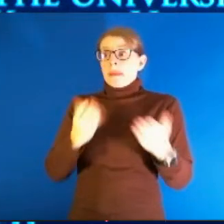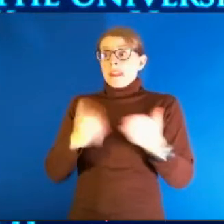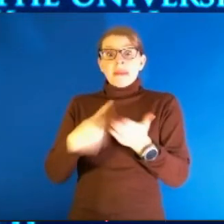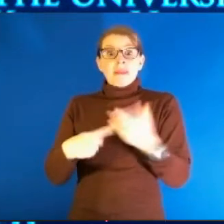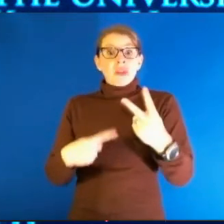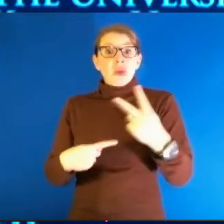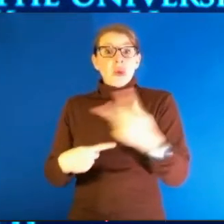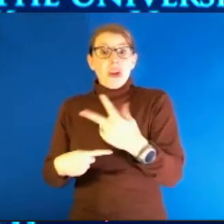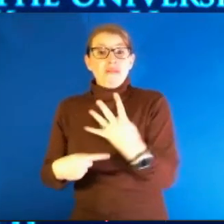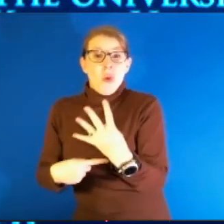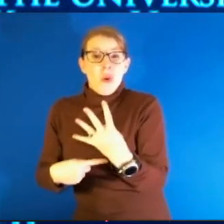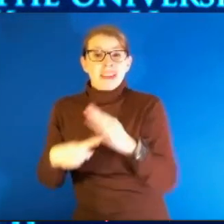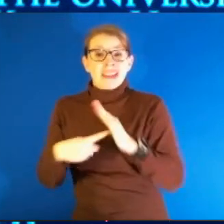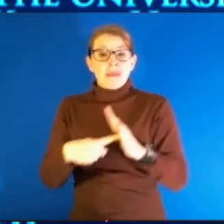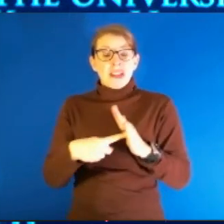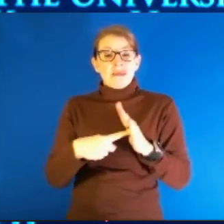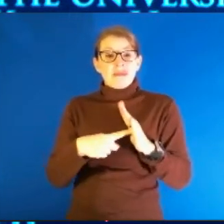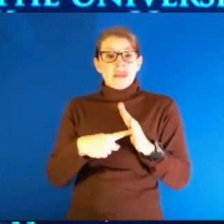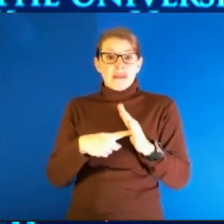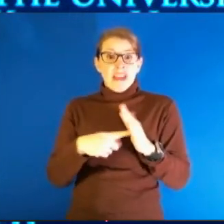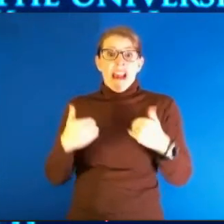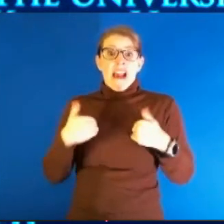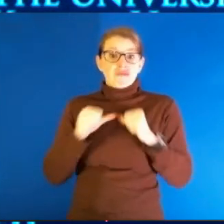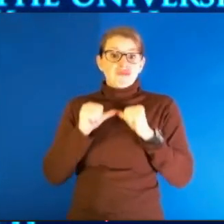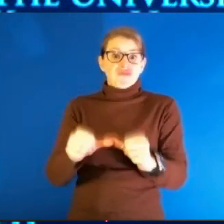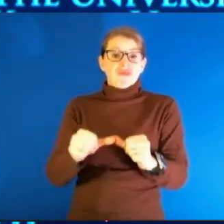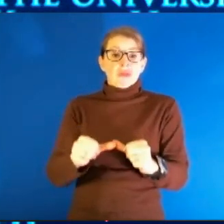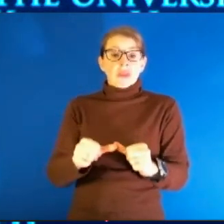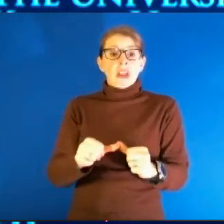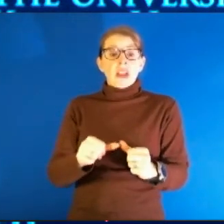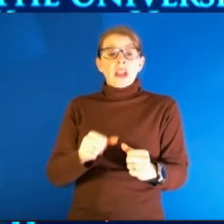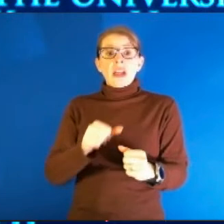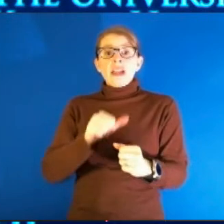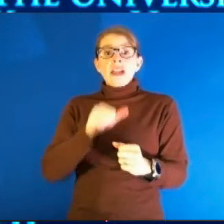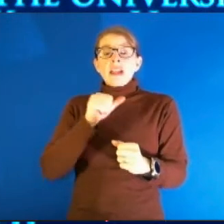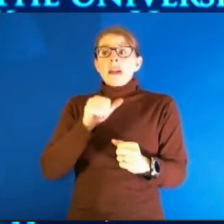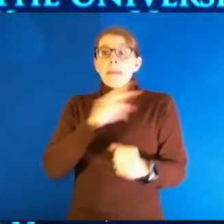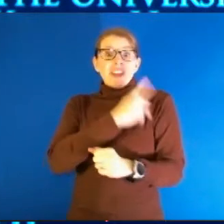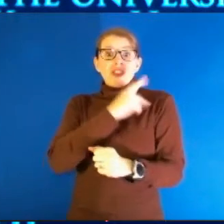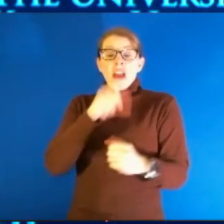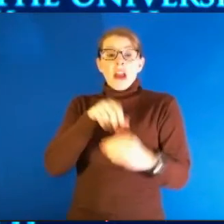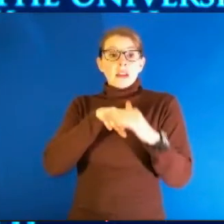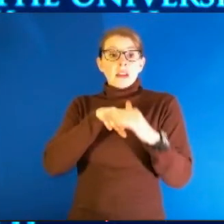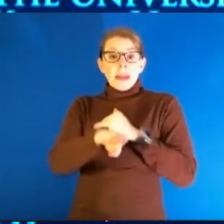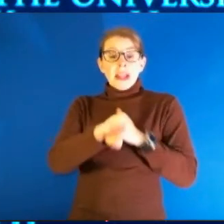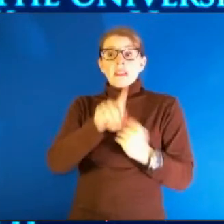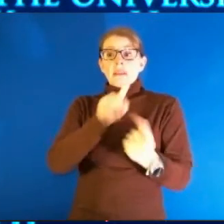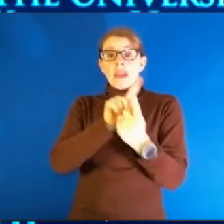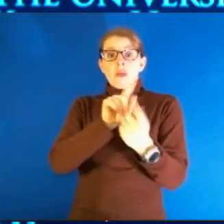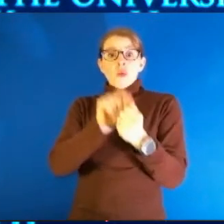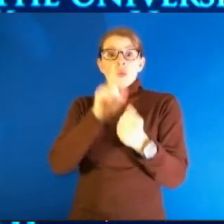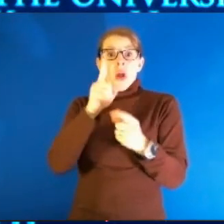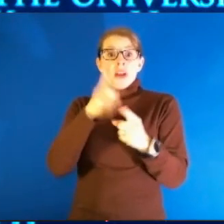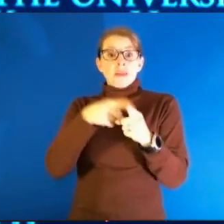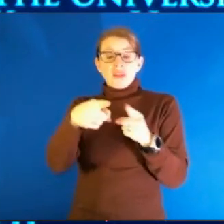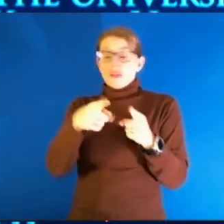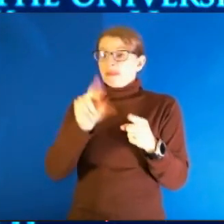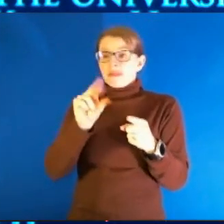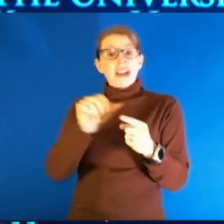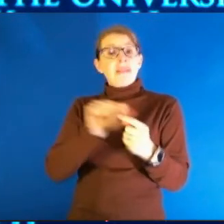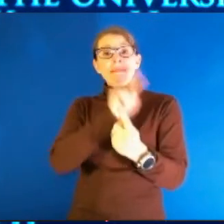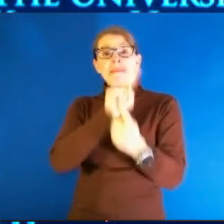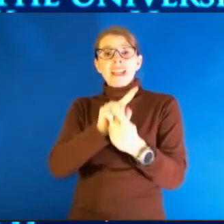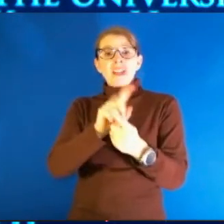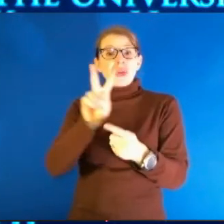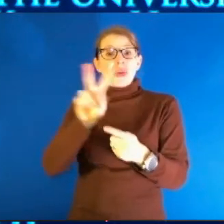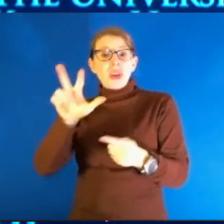information with the patients that we've seen, they're not coming in to see one specialist. They're coming in to see 2 or 3 or 4. More than 50% of the patients that we're seeing for this